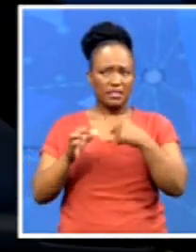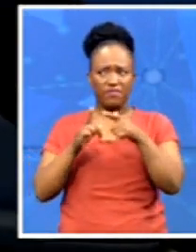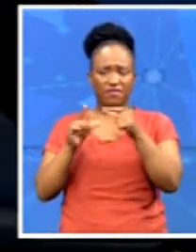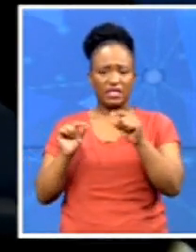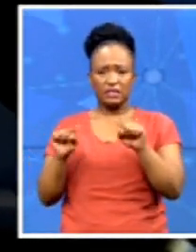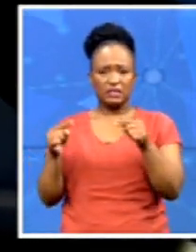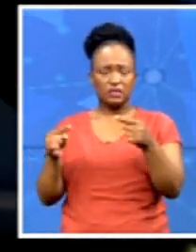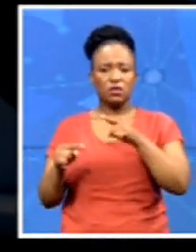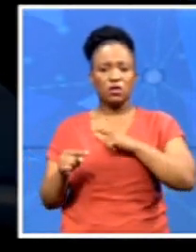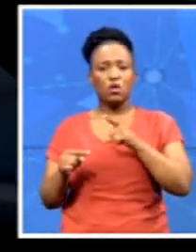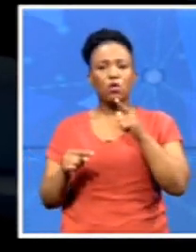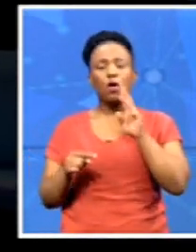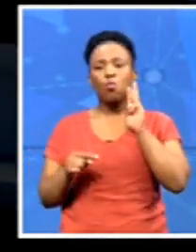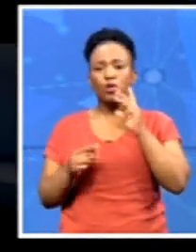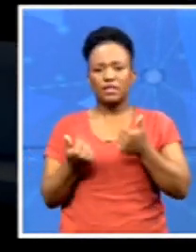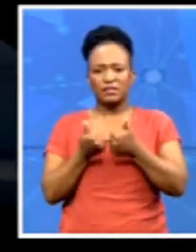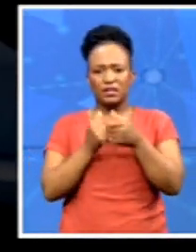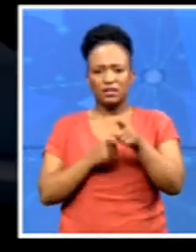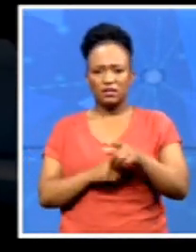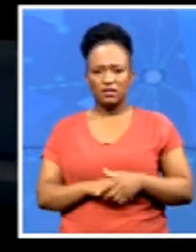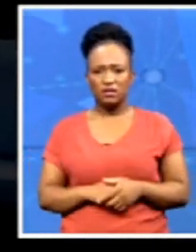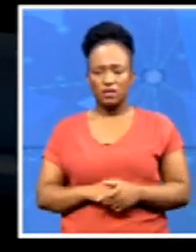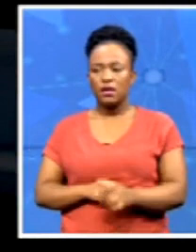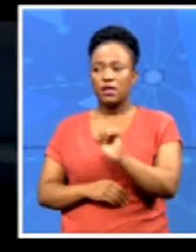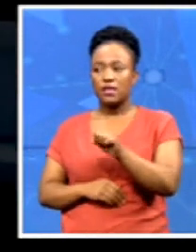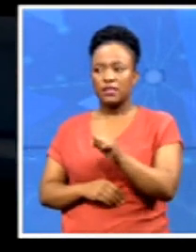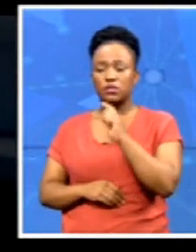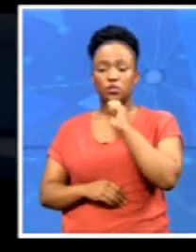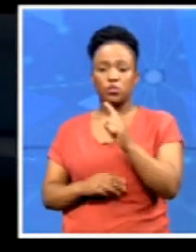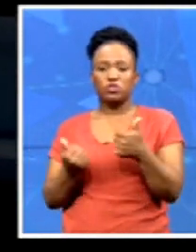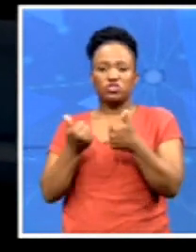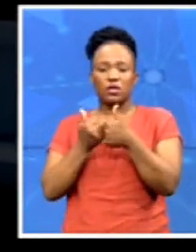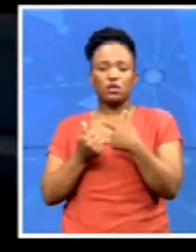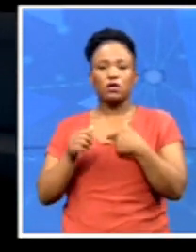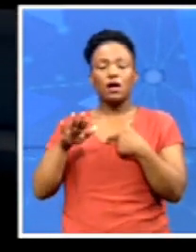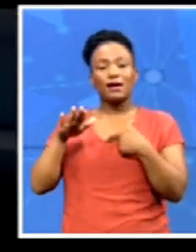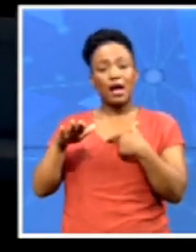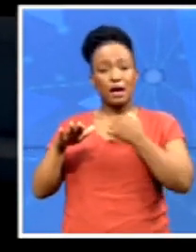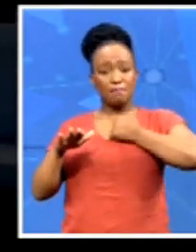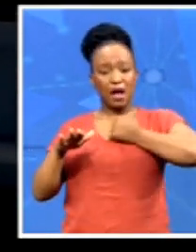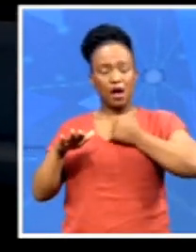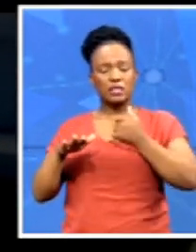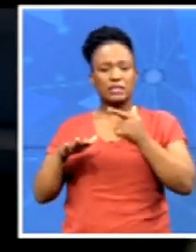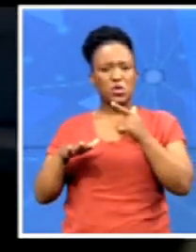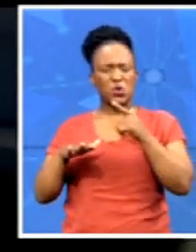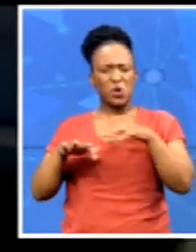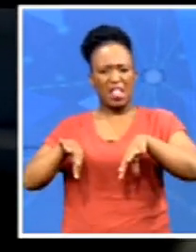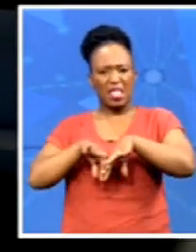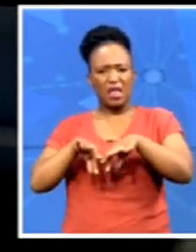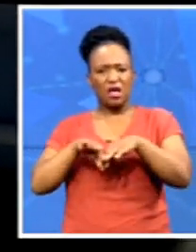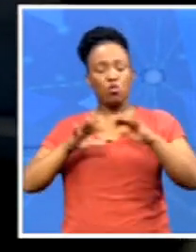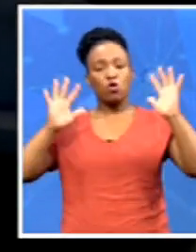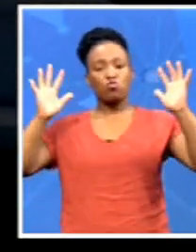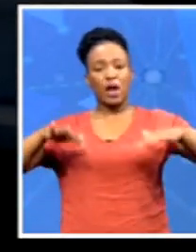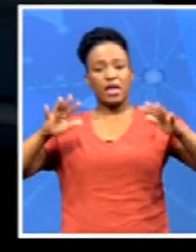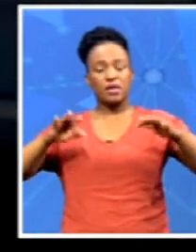It is a bit of a challenge because for now my car it's dirty. Yesterday it was raining and I have to use the car. I can't use the dirty car.